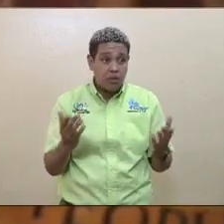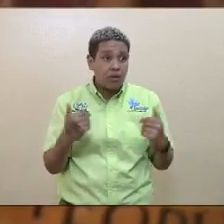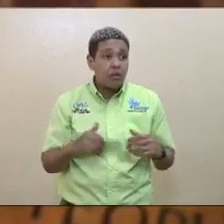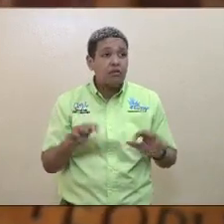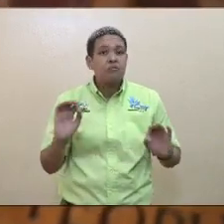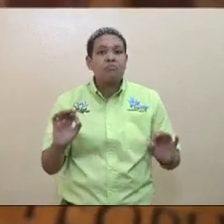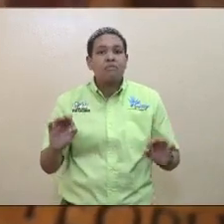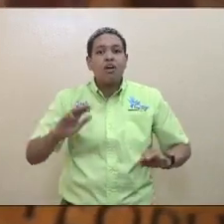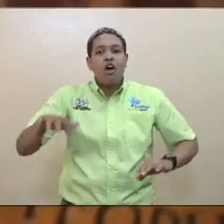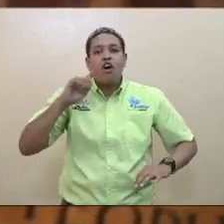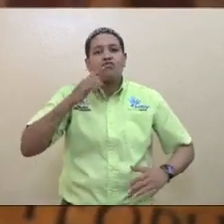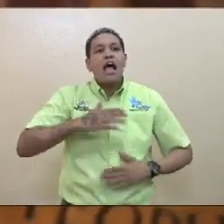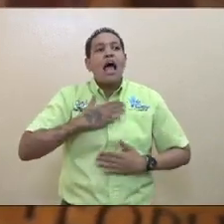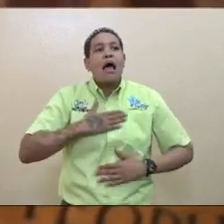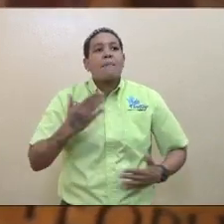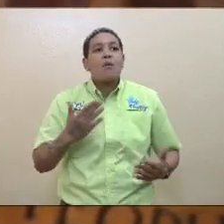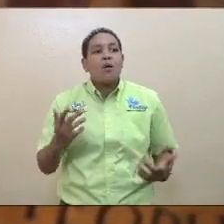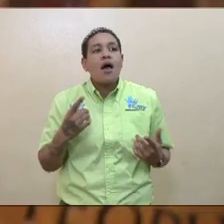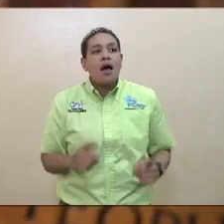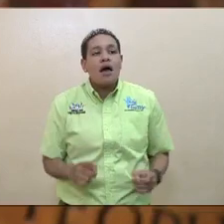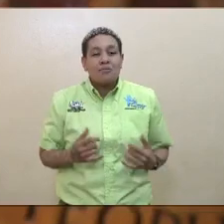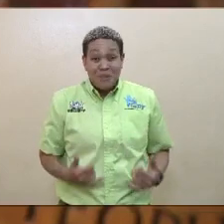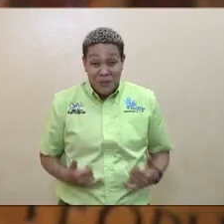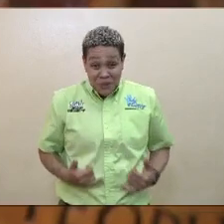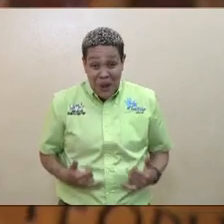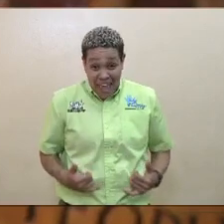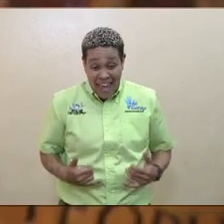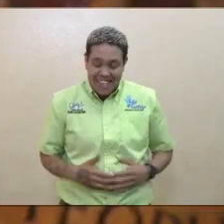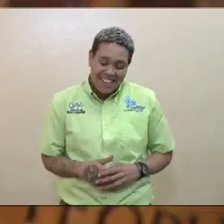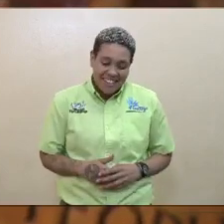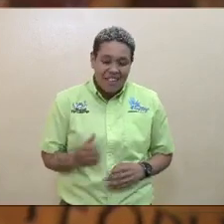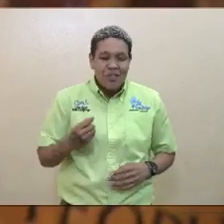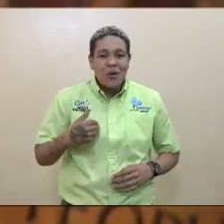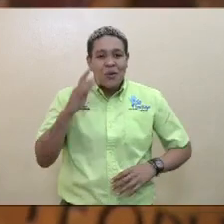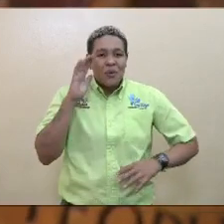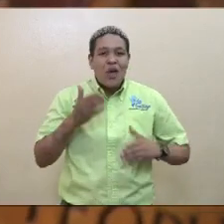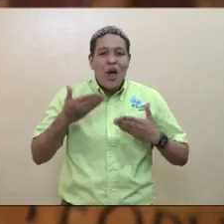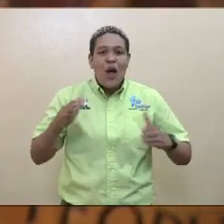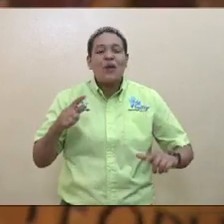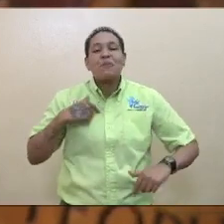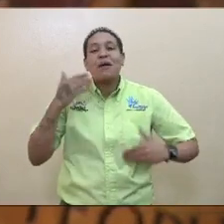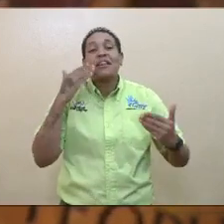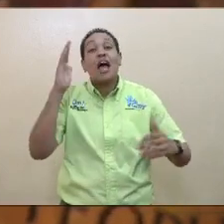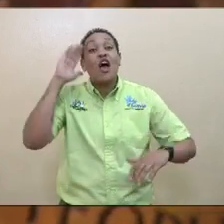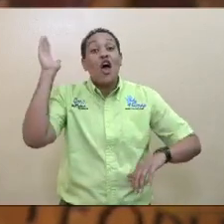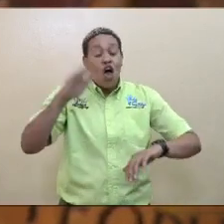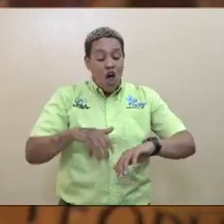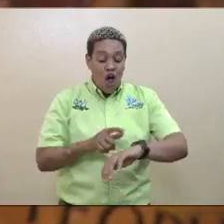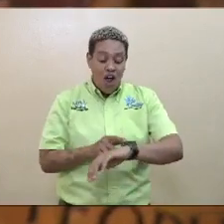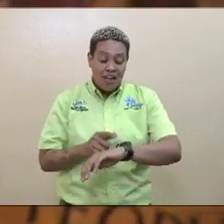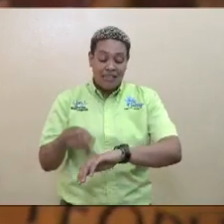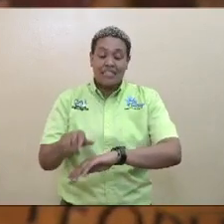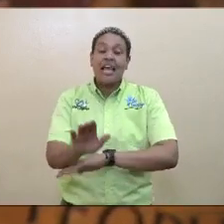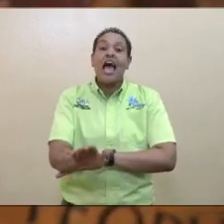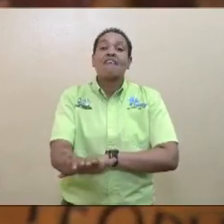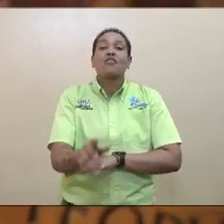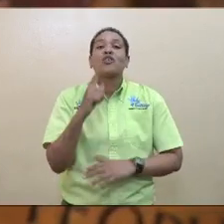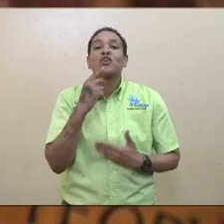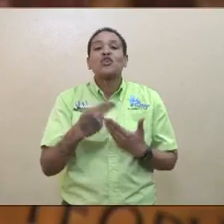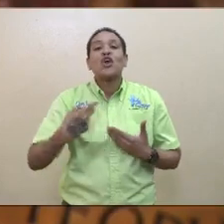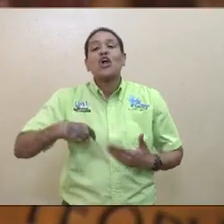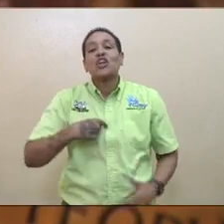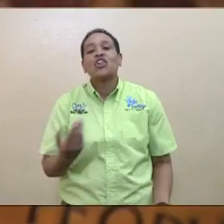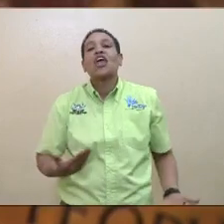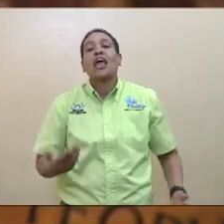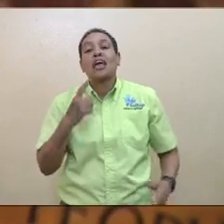Awesome, that means everybody is happy with what happened today. So, we will conclude by thanking everyone this afternoon who joined us